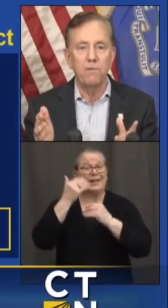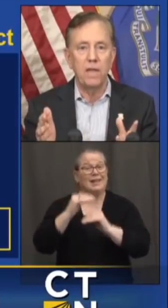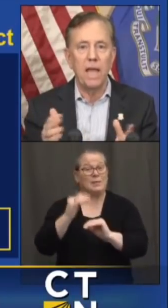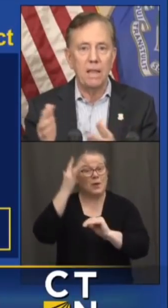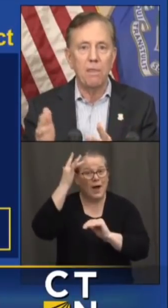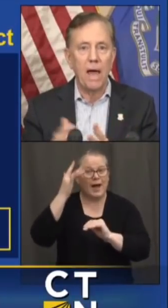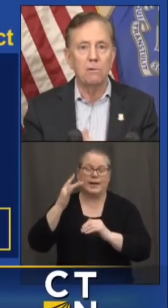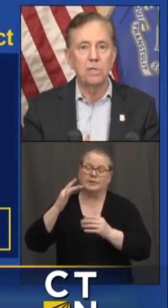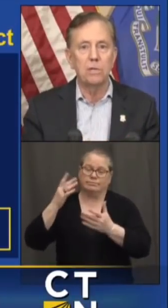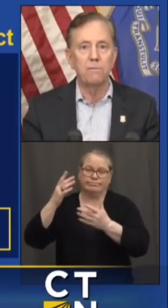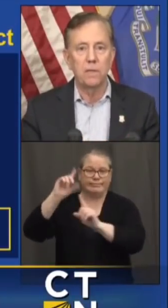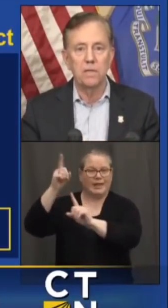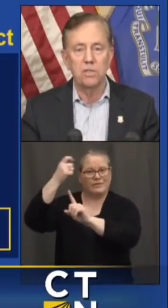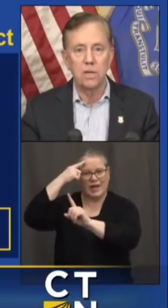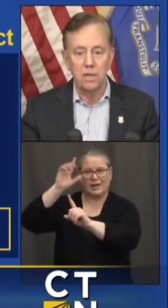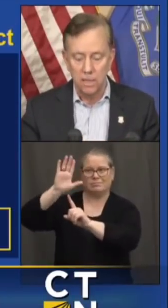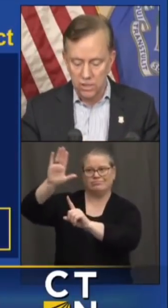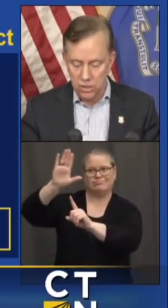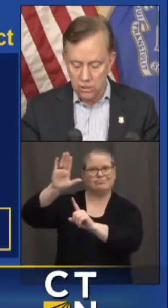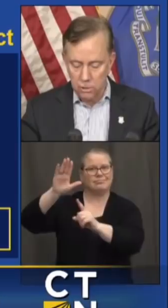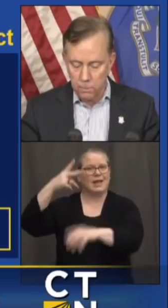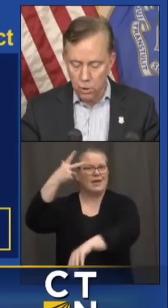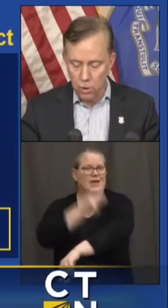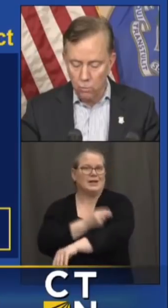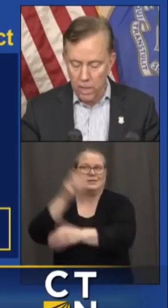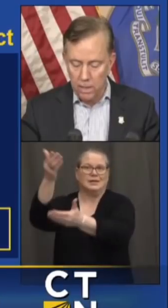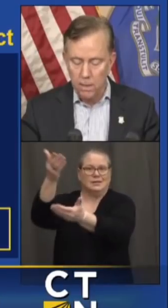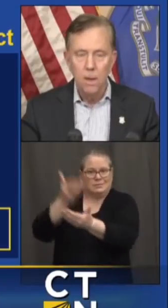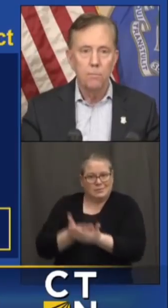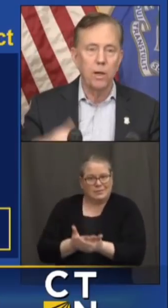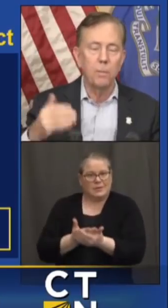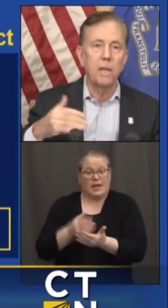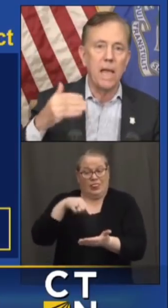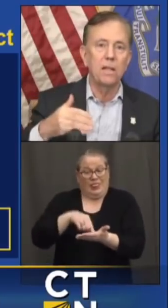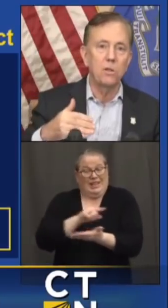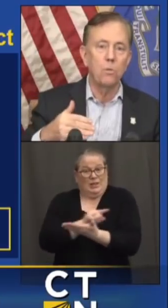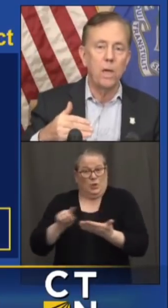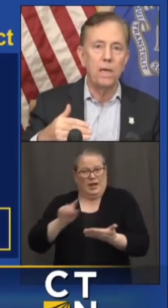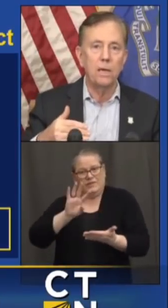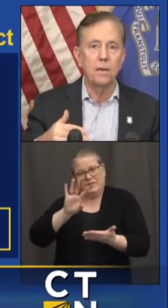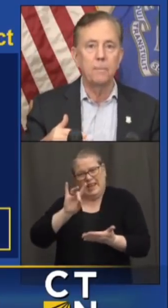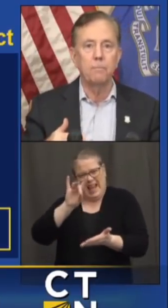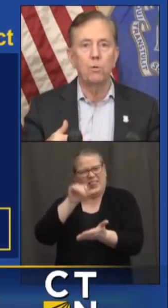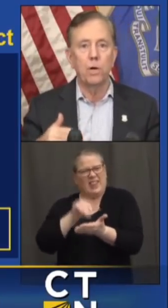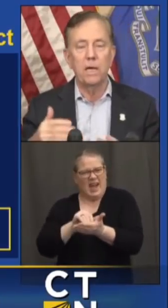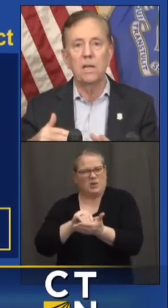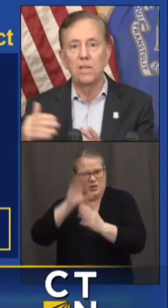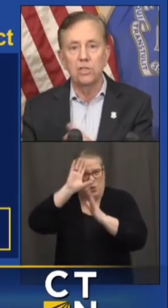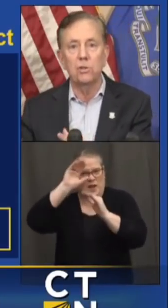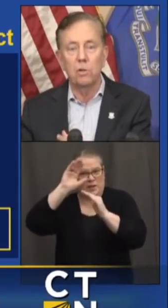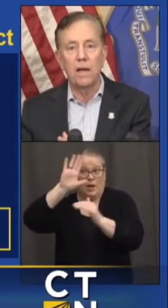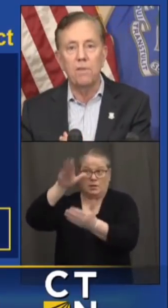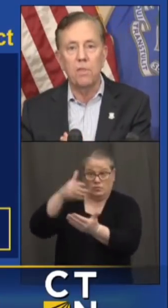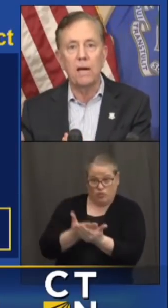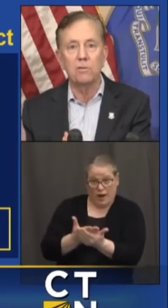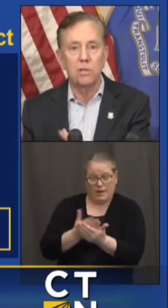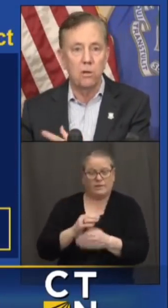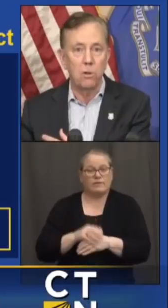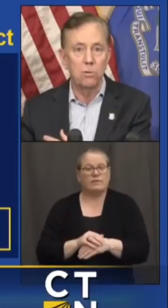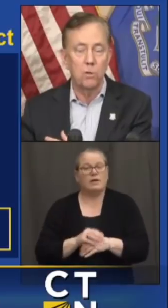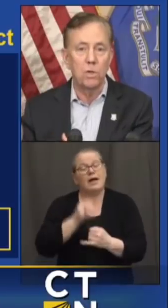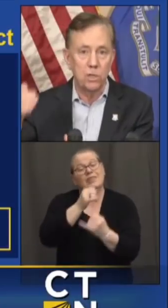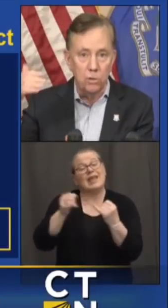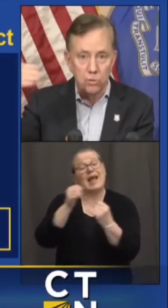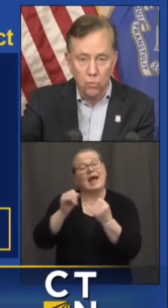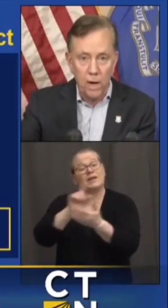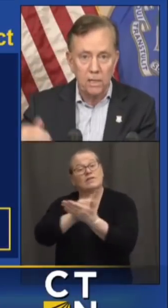about 58,000 for this current week. Probably by the end of the week, we'll get an additional 11,000.